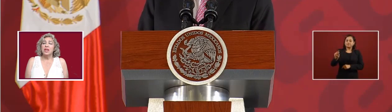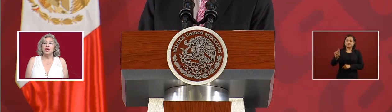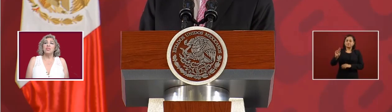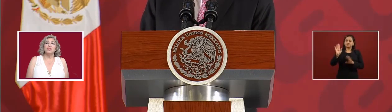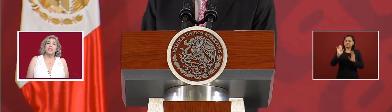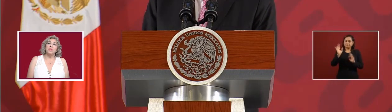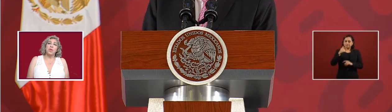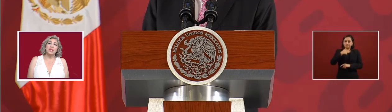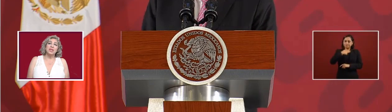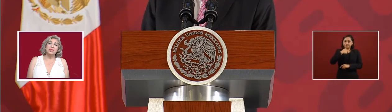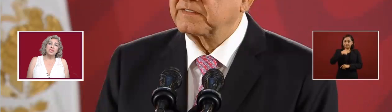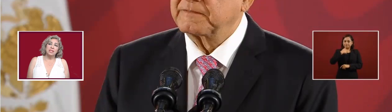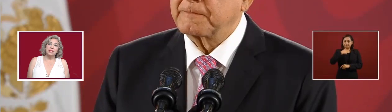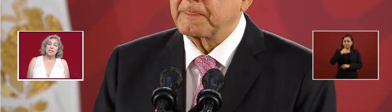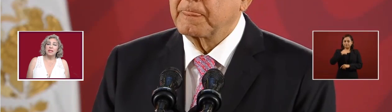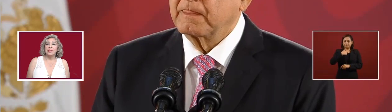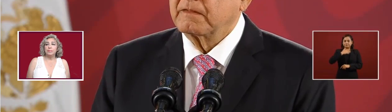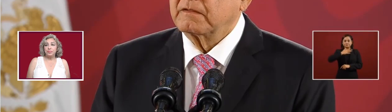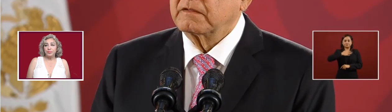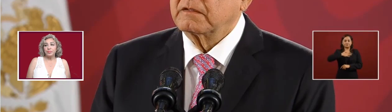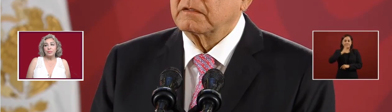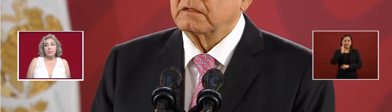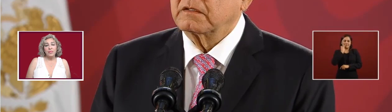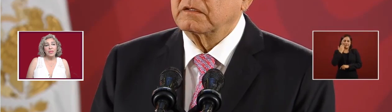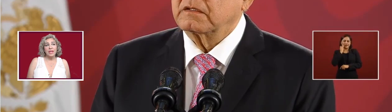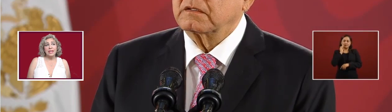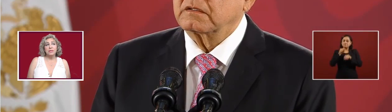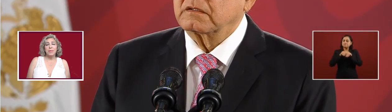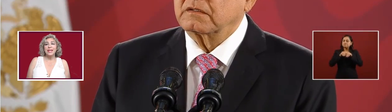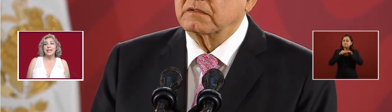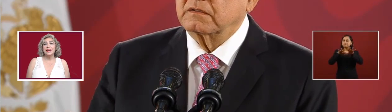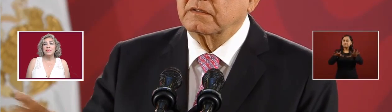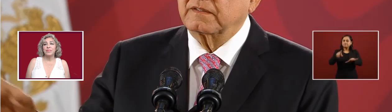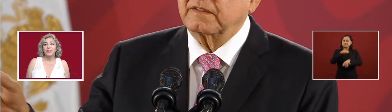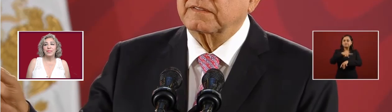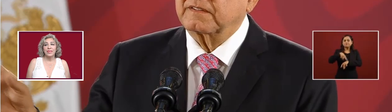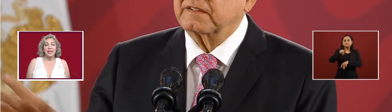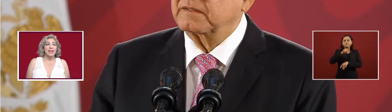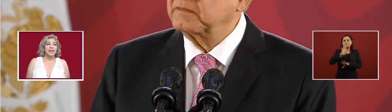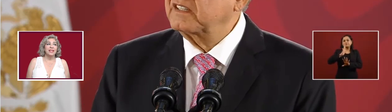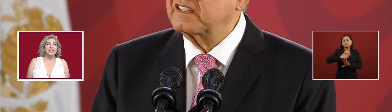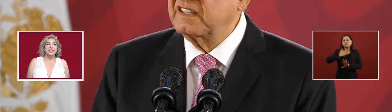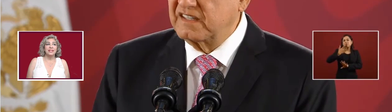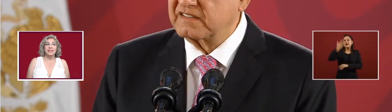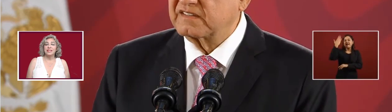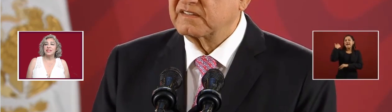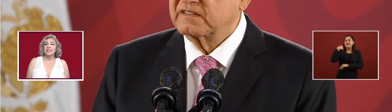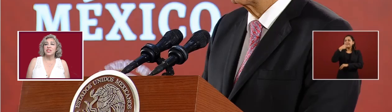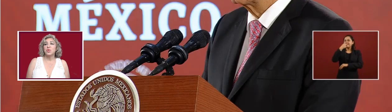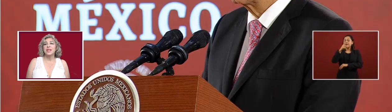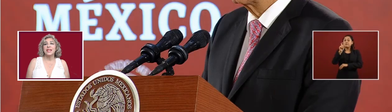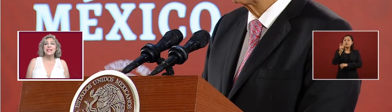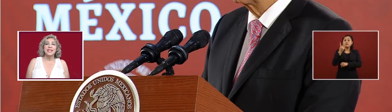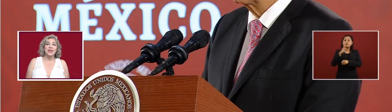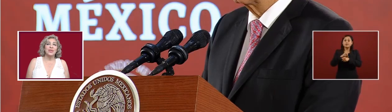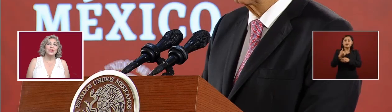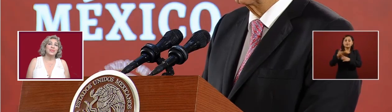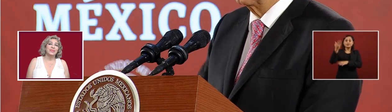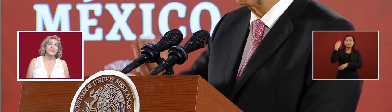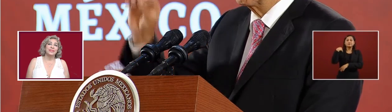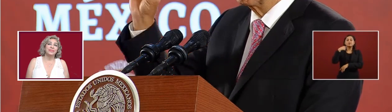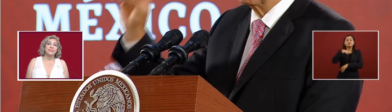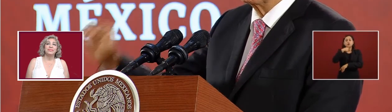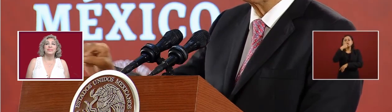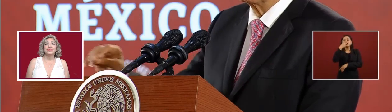no, the prognosis is pending since 20 days ago.